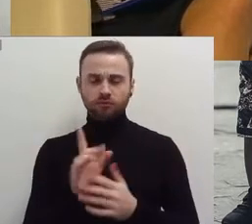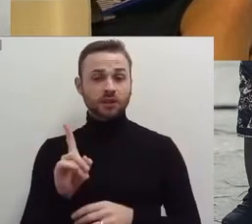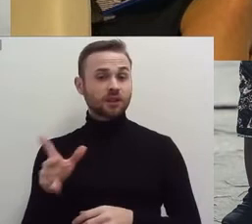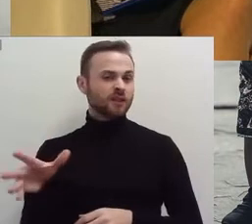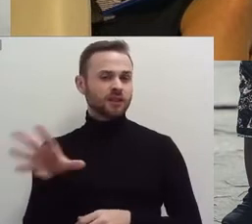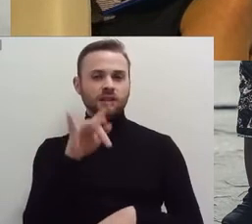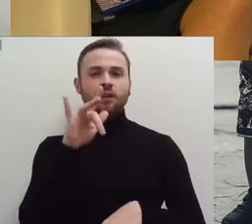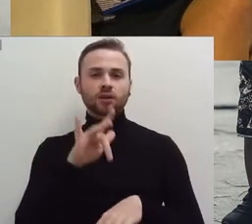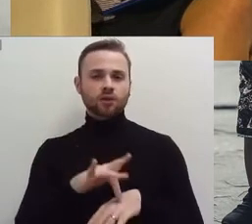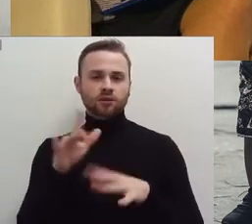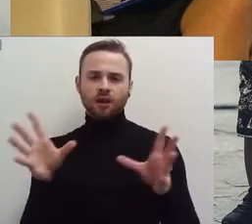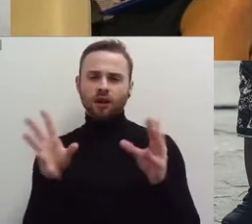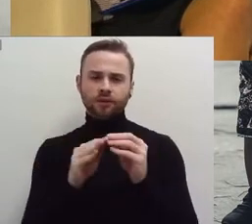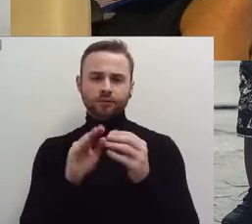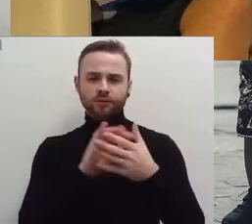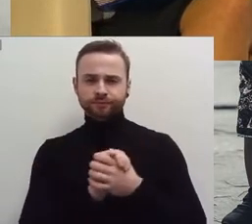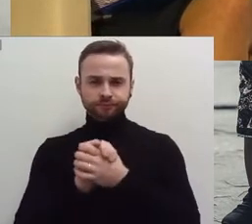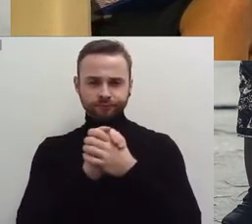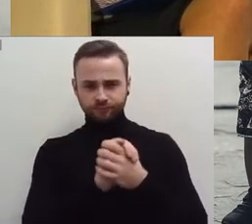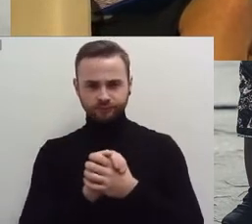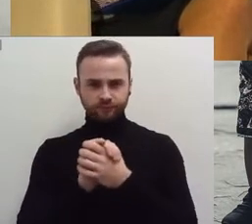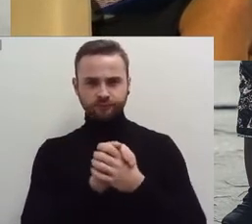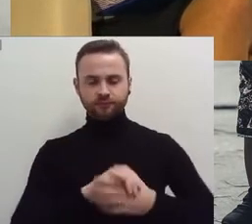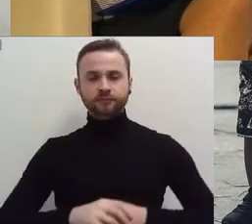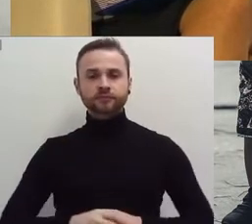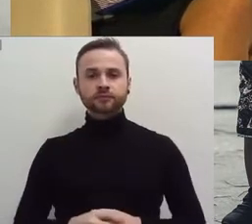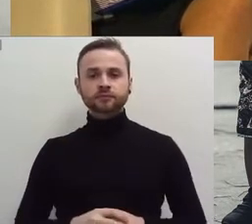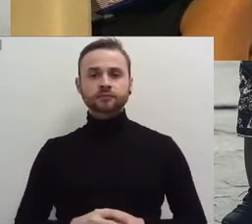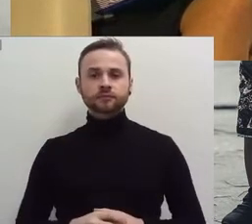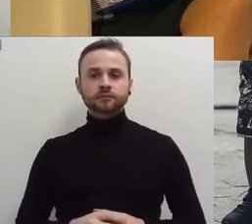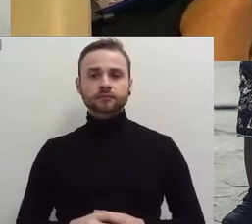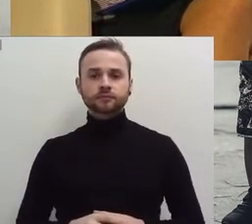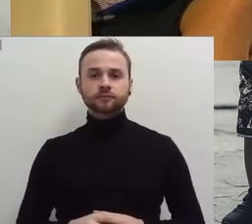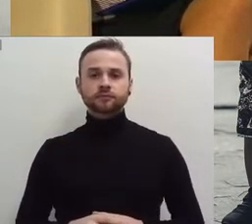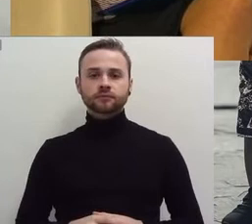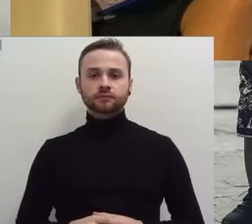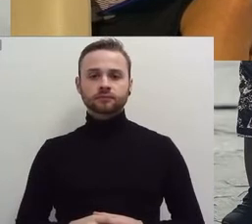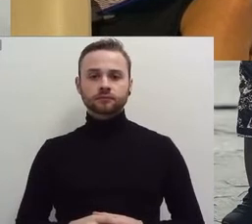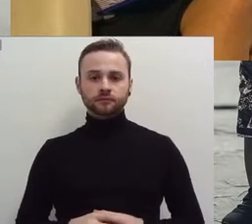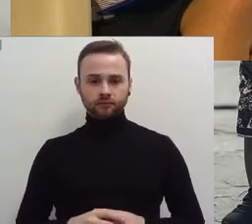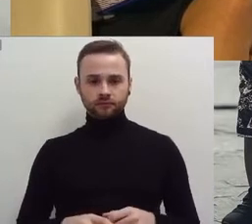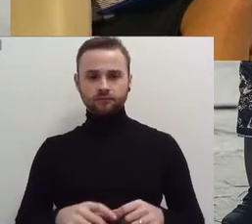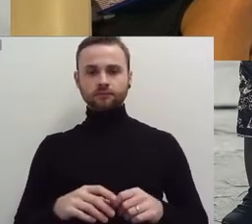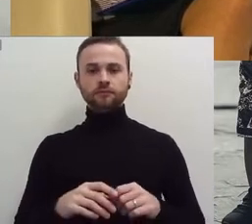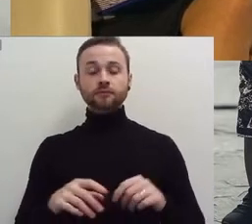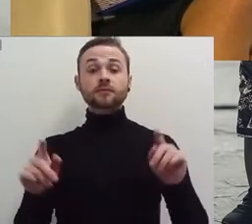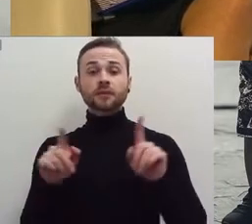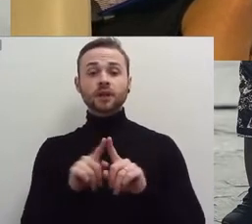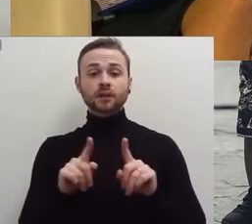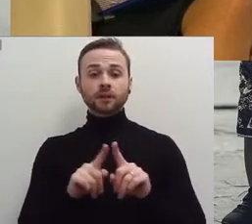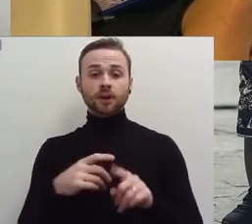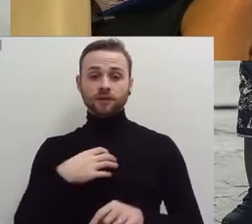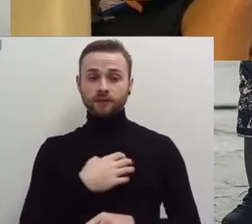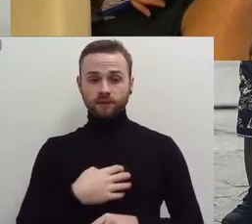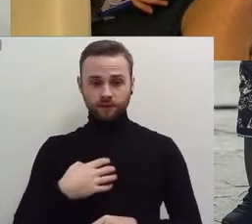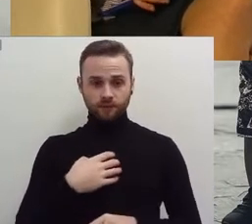a little introduction. Of course, it's a very exciting and challenging at the same time to be with